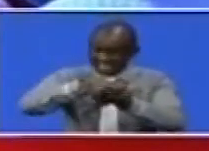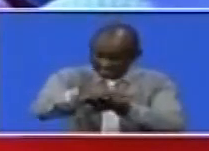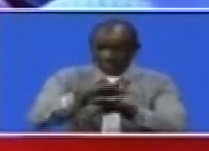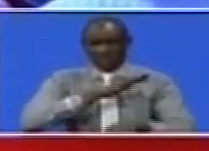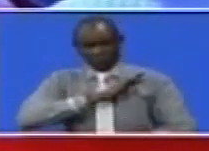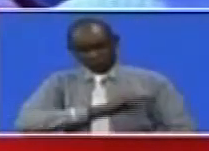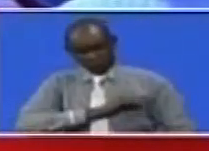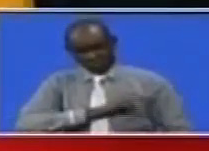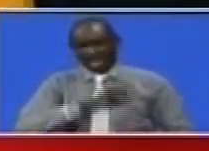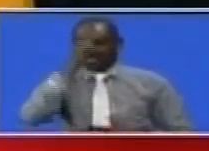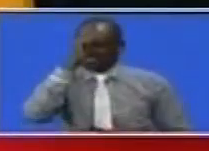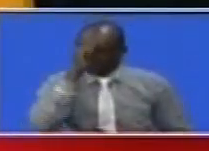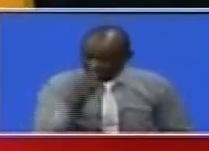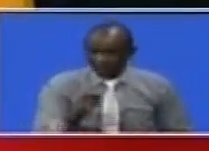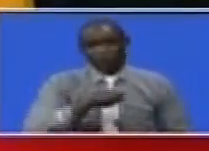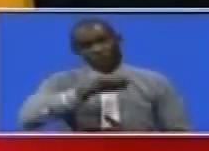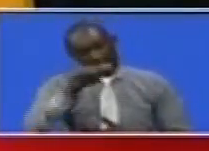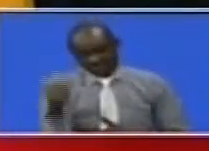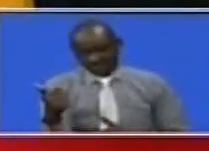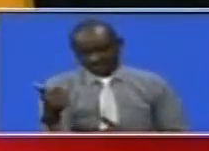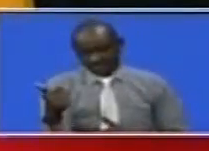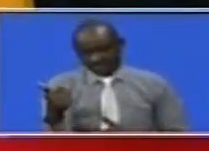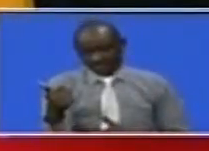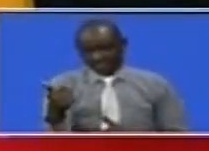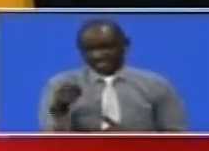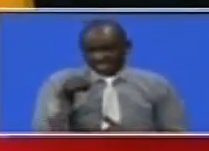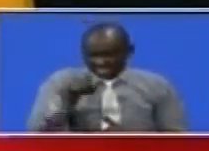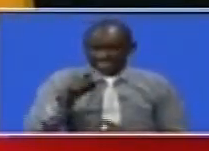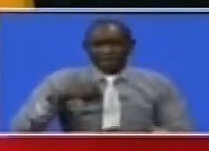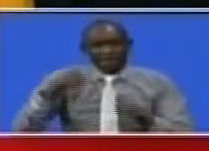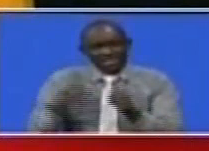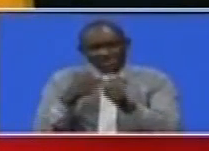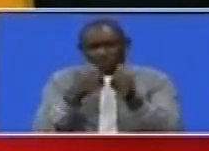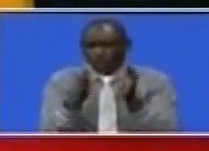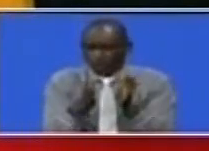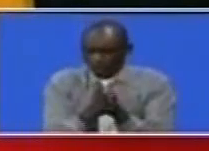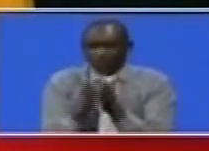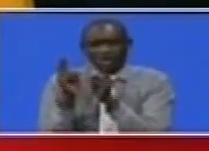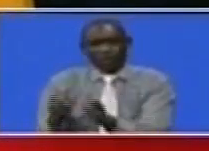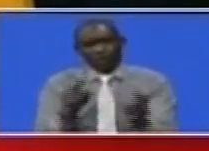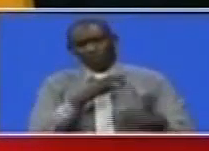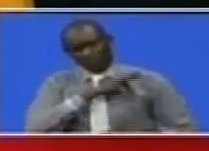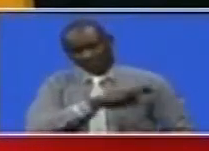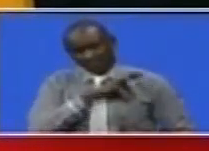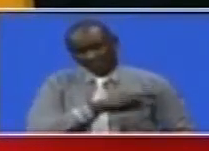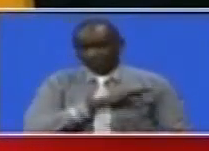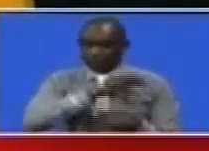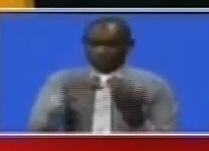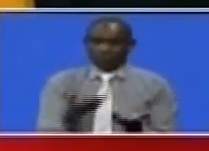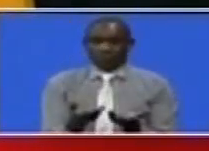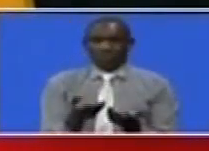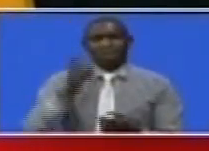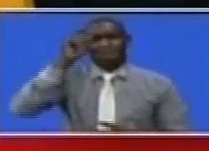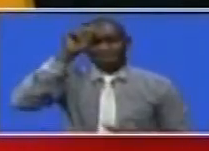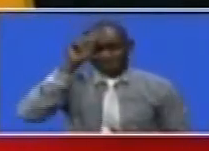and respect for others, the pursuit of the common good must